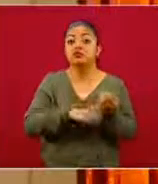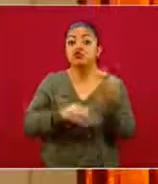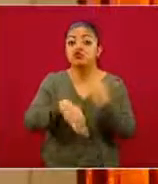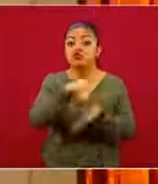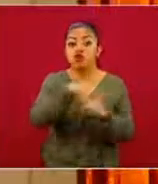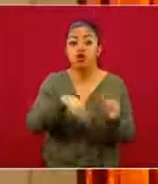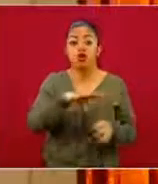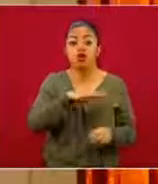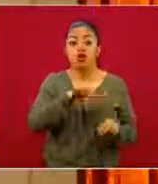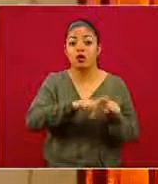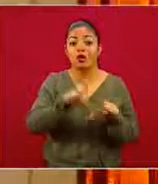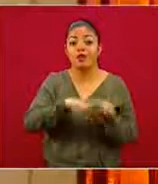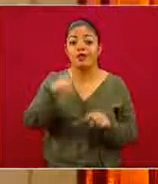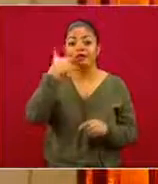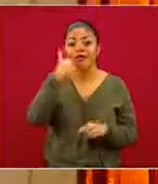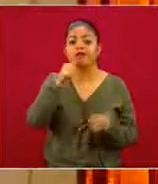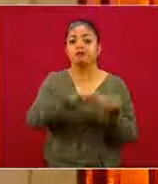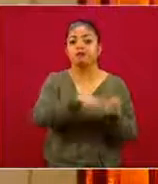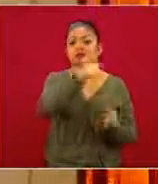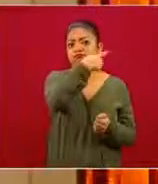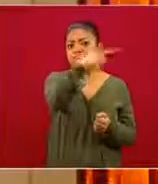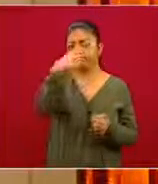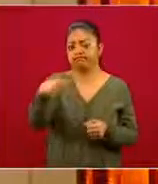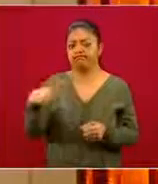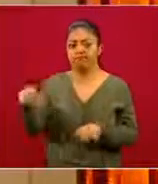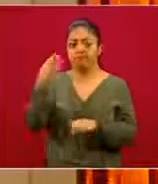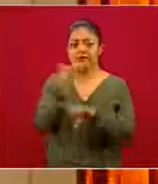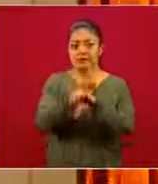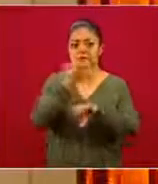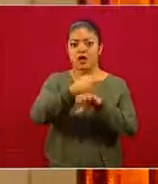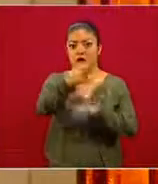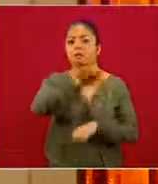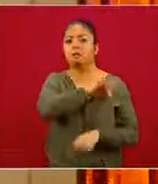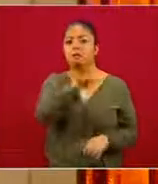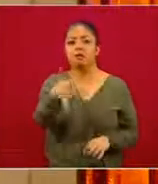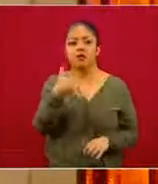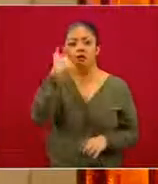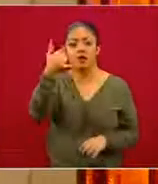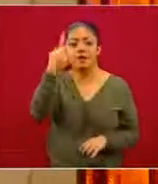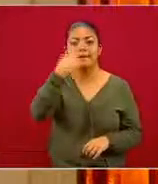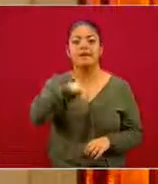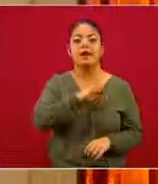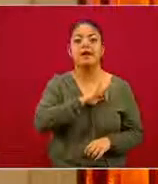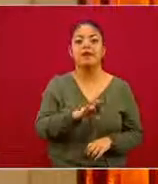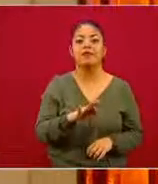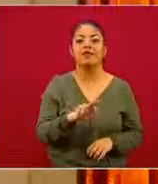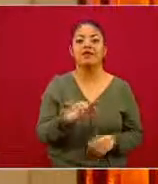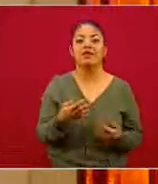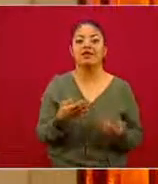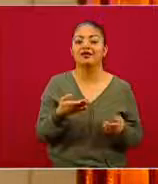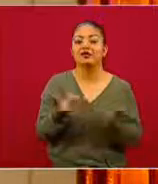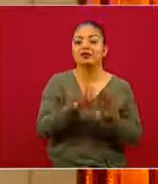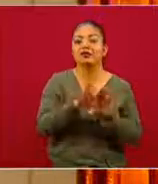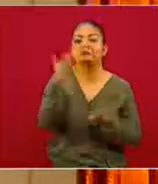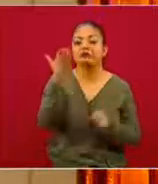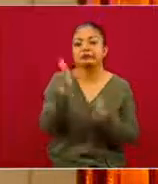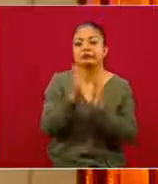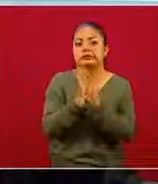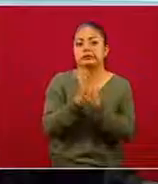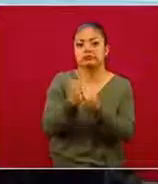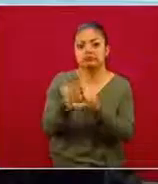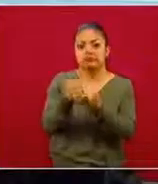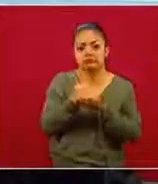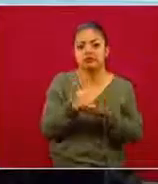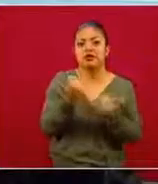and in our annexes, you can find all the telephone numbers for each state that you can call so that you